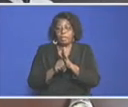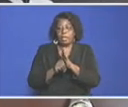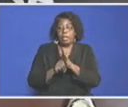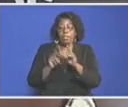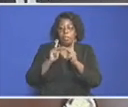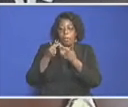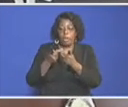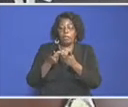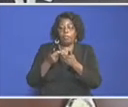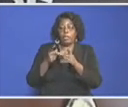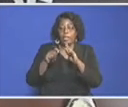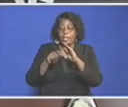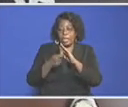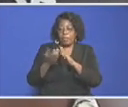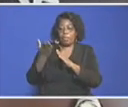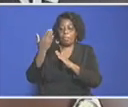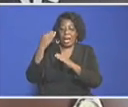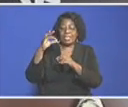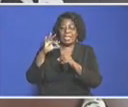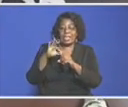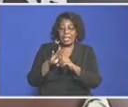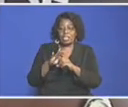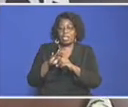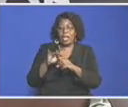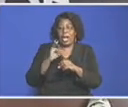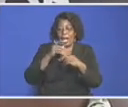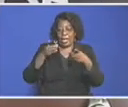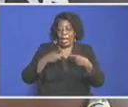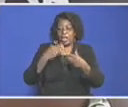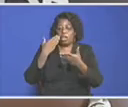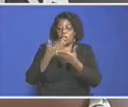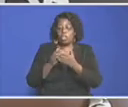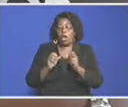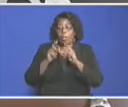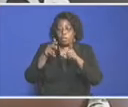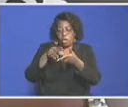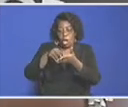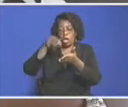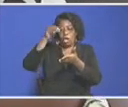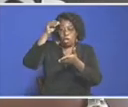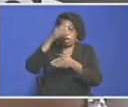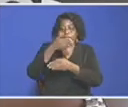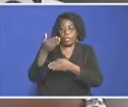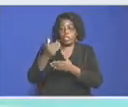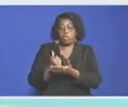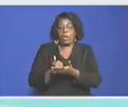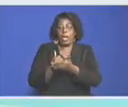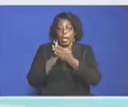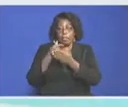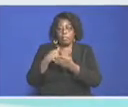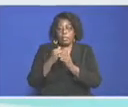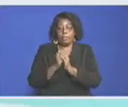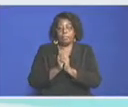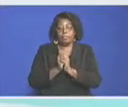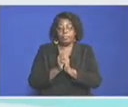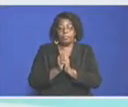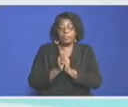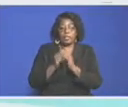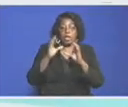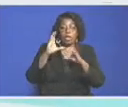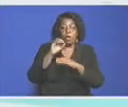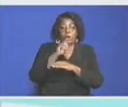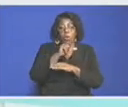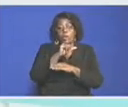last election. And I've had a good opportunity to learn some things that really have helped me for this time around. Coalition of